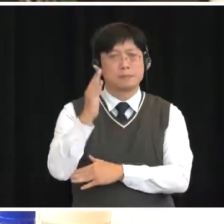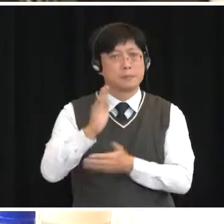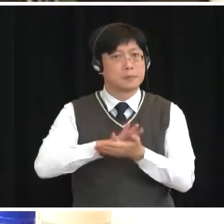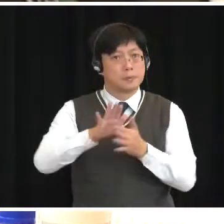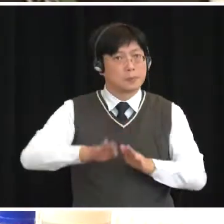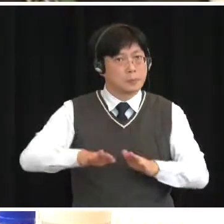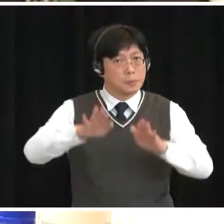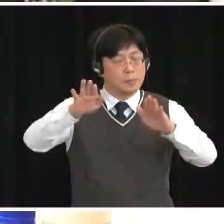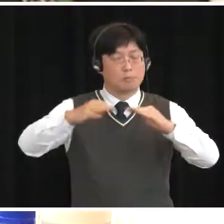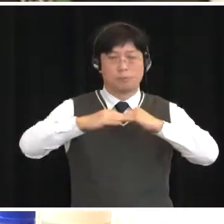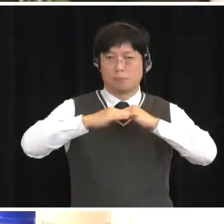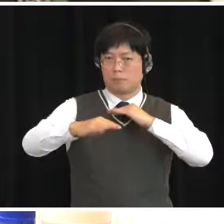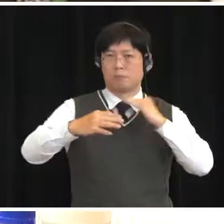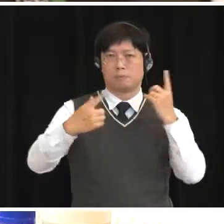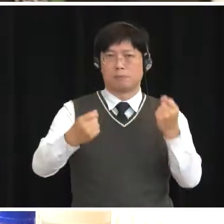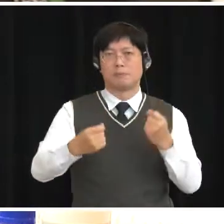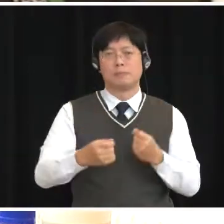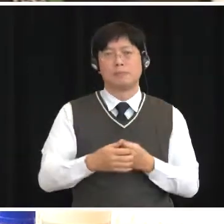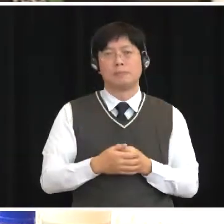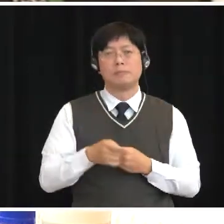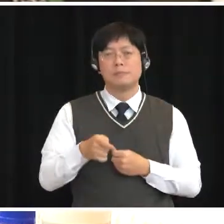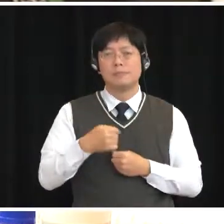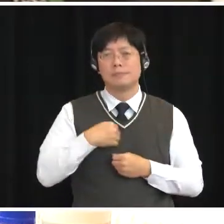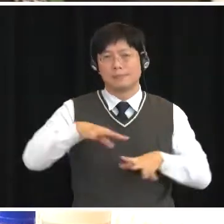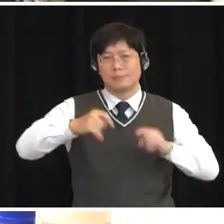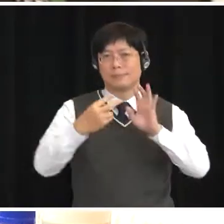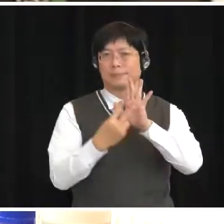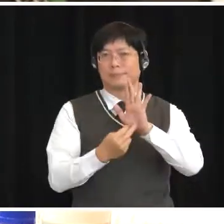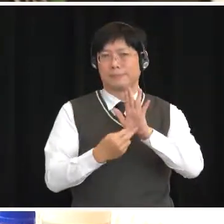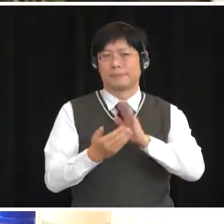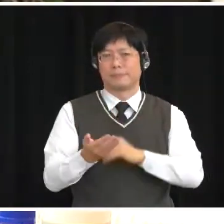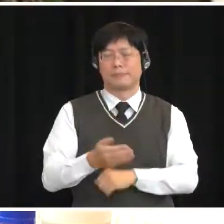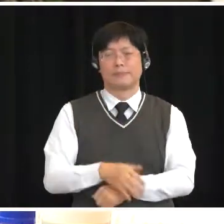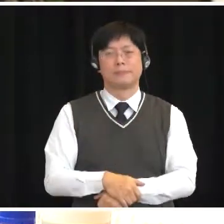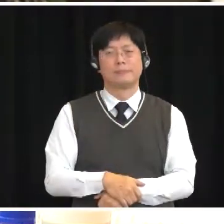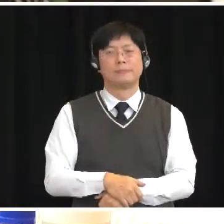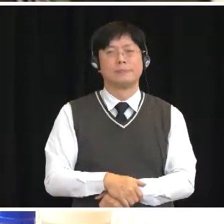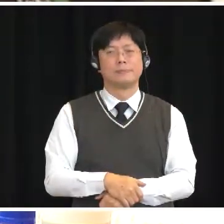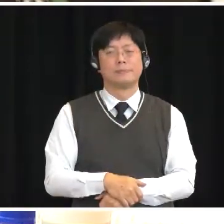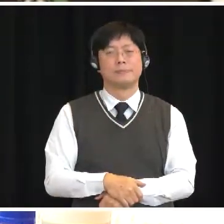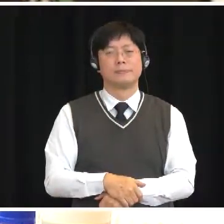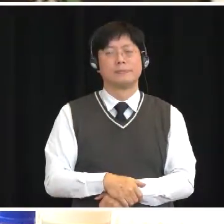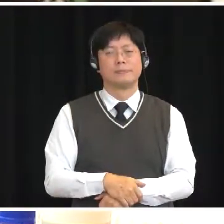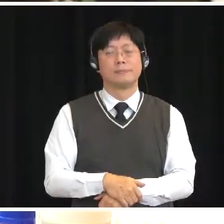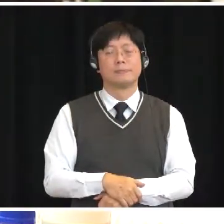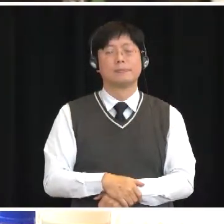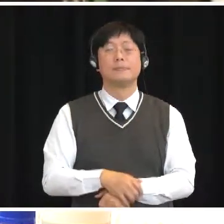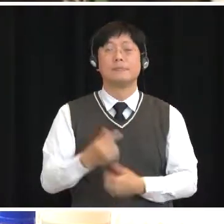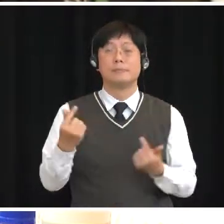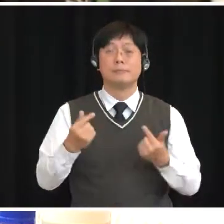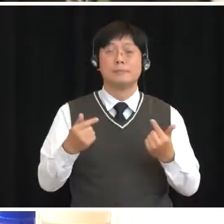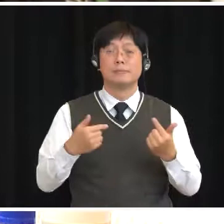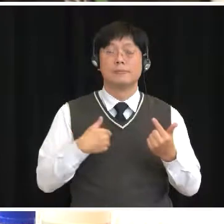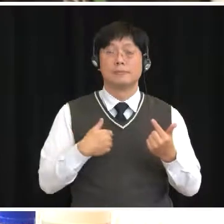attempt to narrow the gap between the rural and the urban areas.